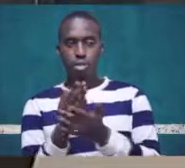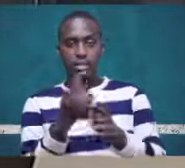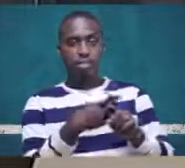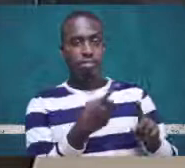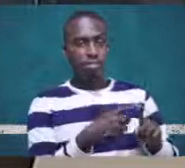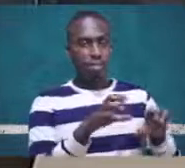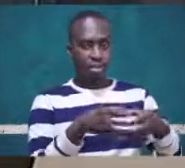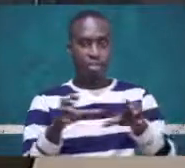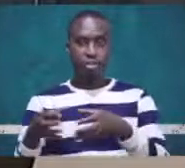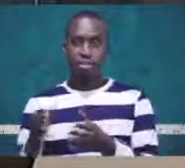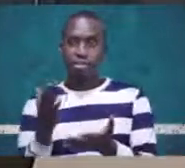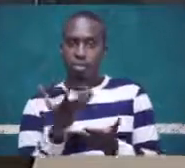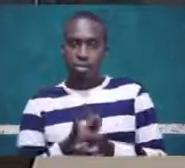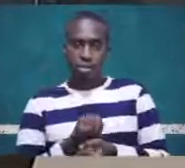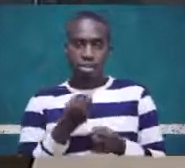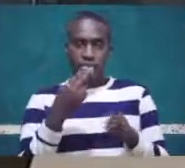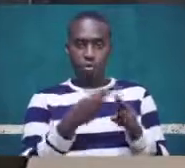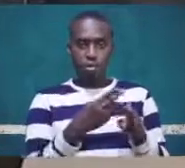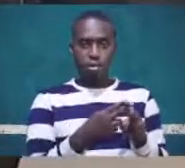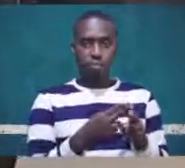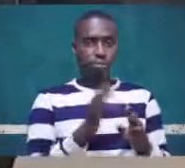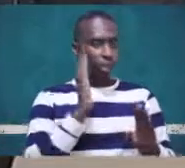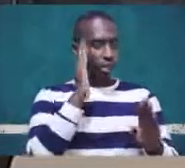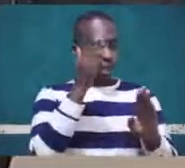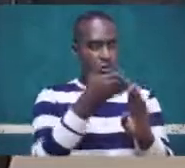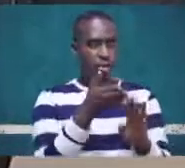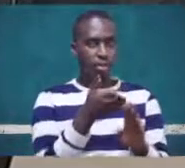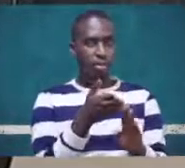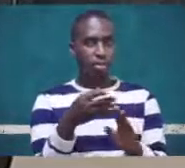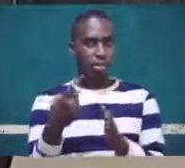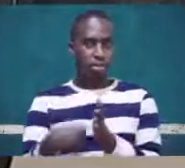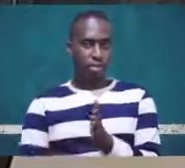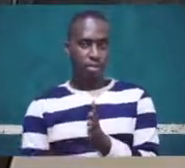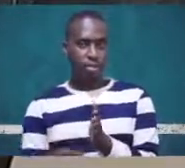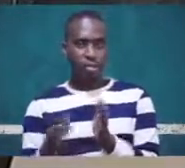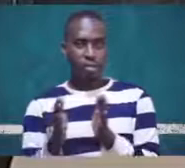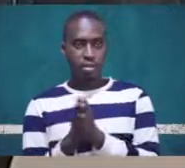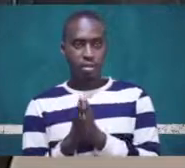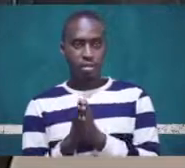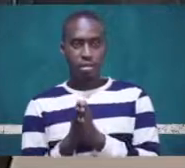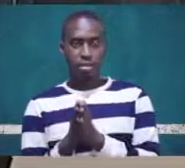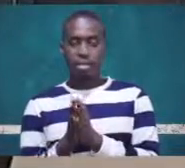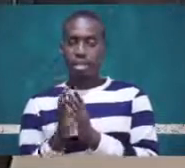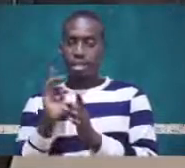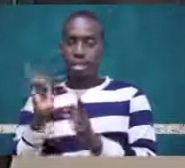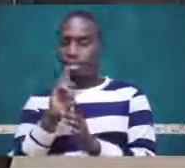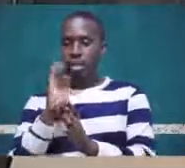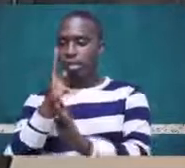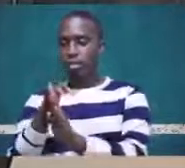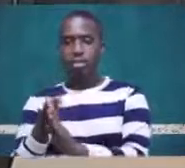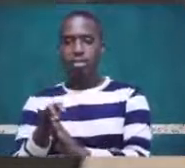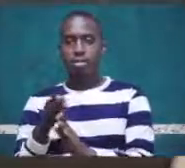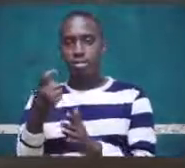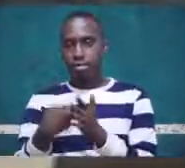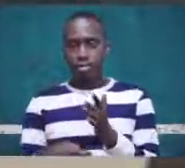different categories. We have what we call direct taxes, and we have what we call indirect. We